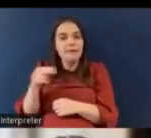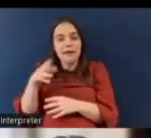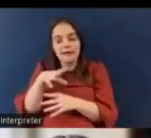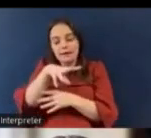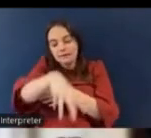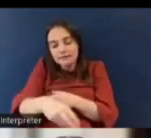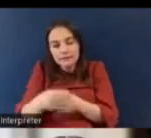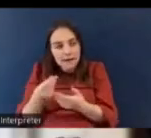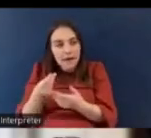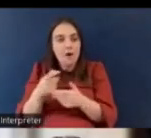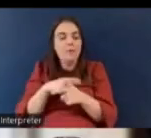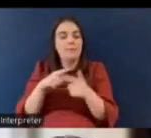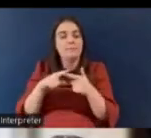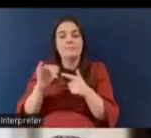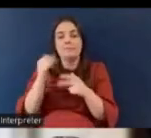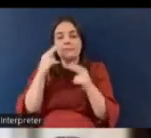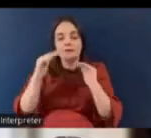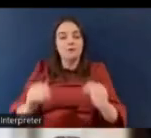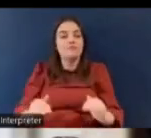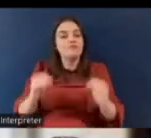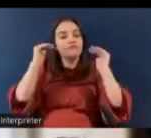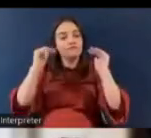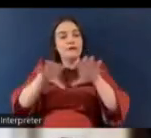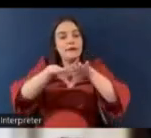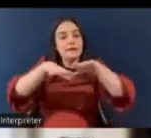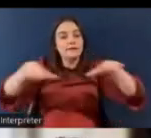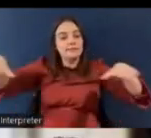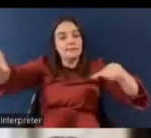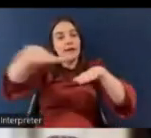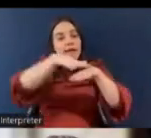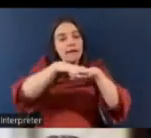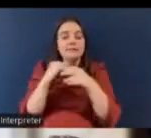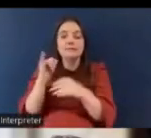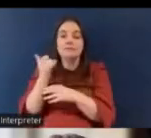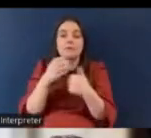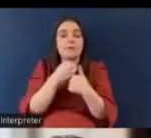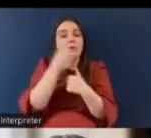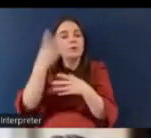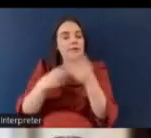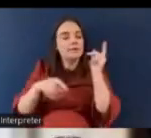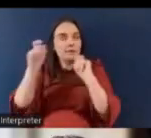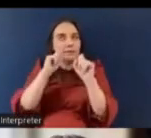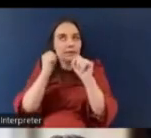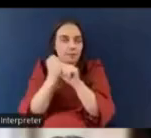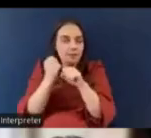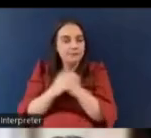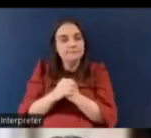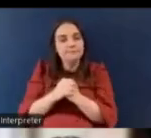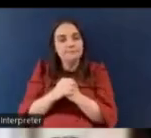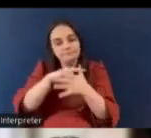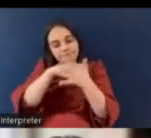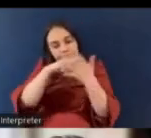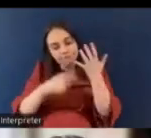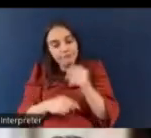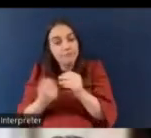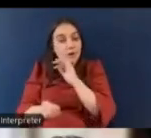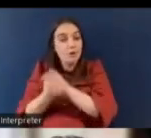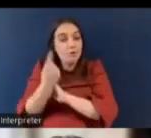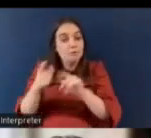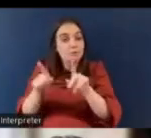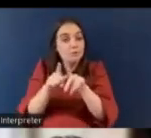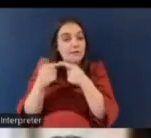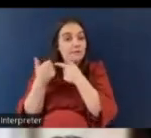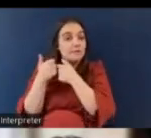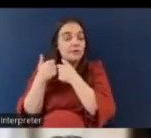down, you know, they may need raised beds, then, you know, other considerations have to take place. And, you know, it's an opportunity for